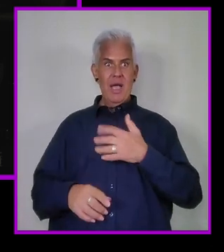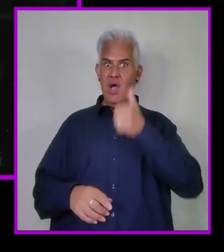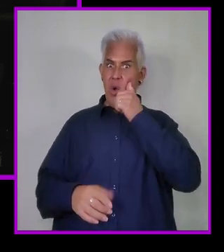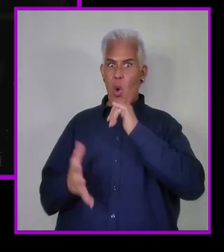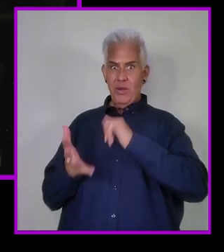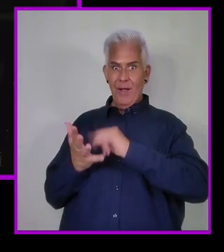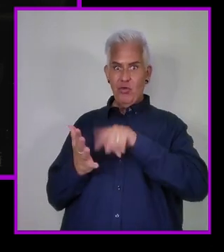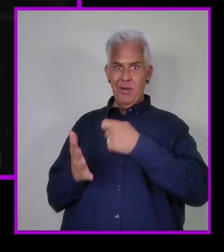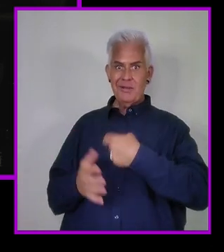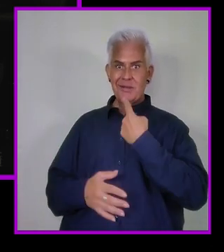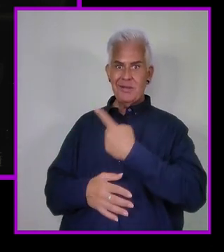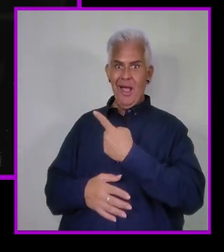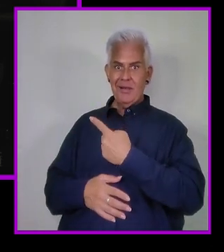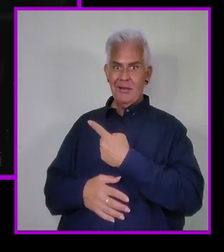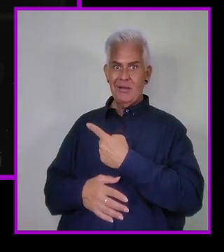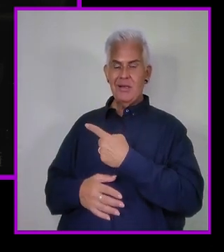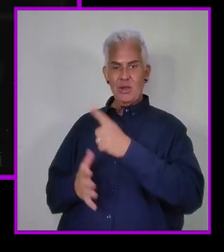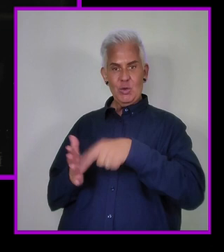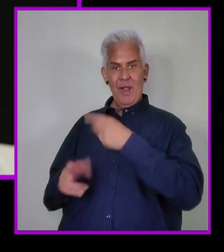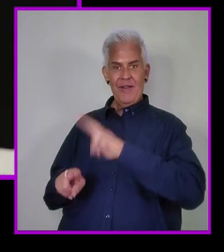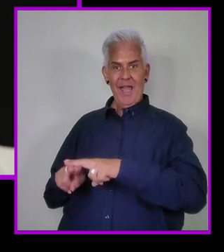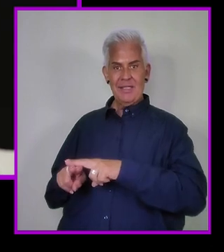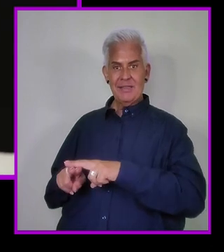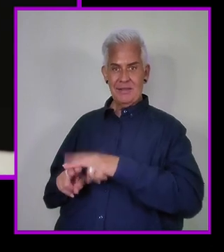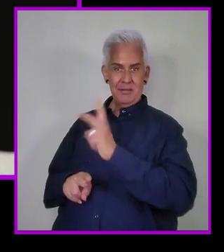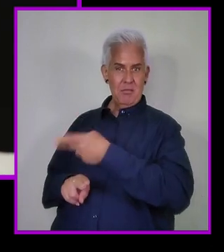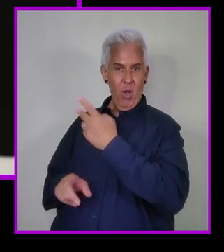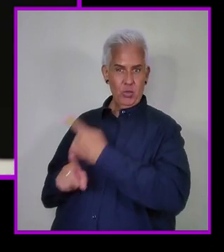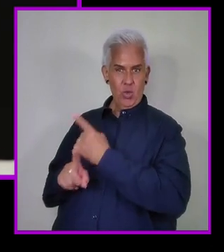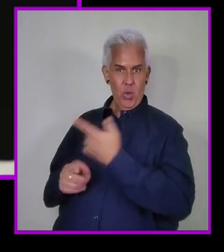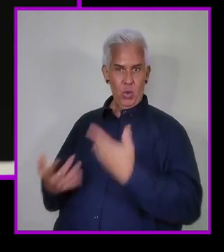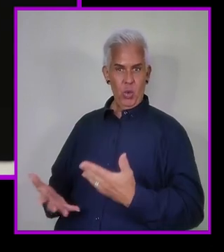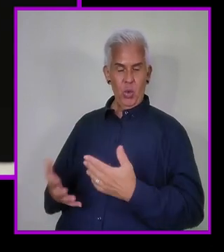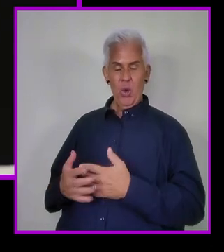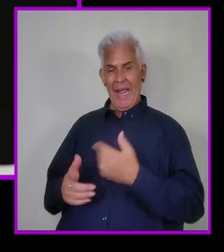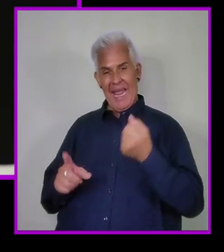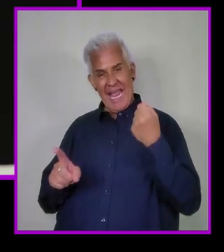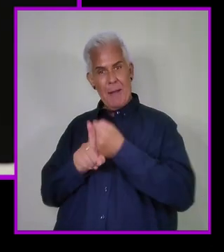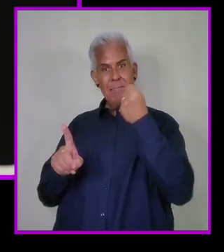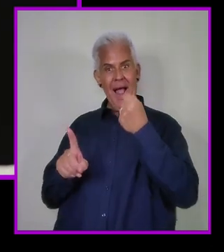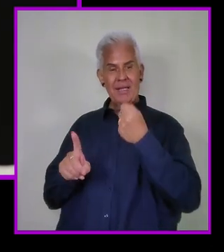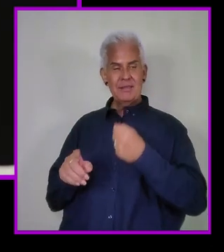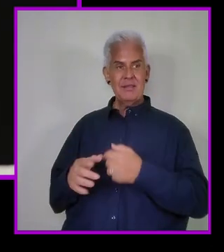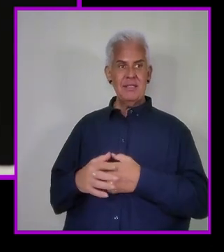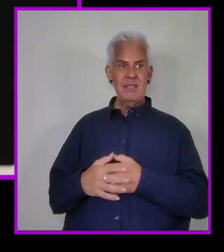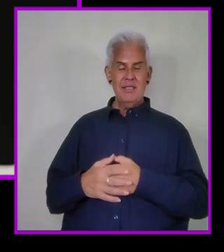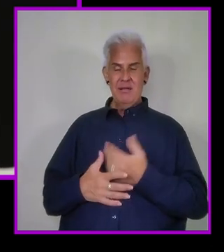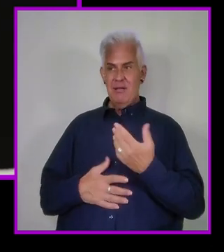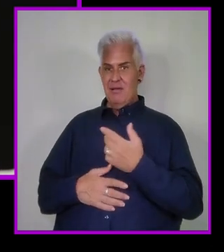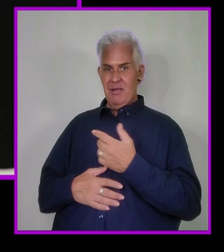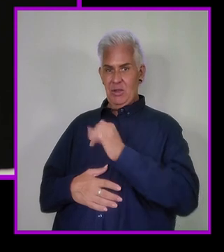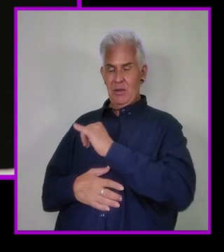sitting in the audience there, and Sarah and Julie Fernandez, I've been talking to them about it, and I think the impact of having